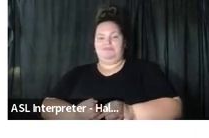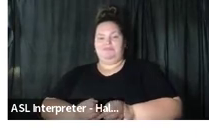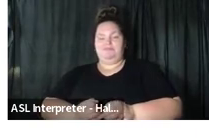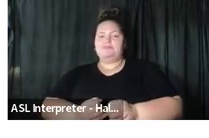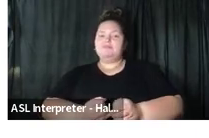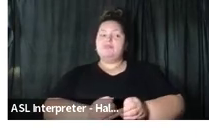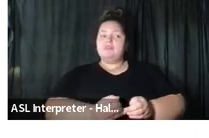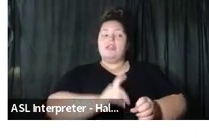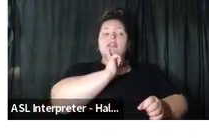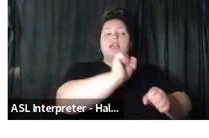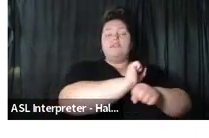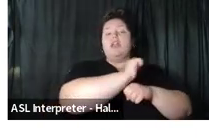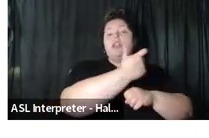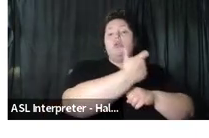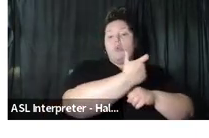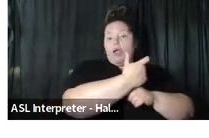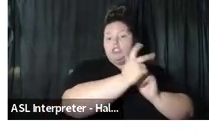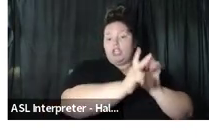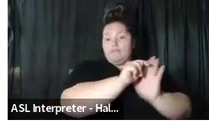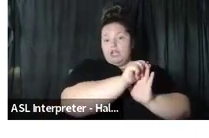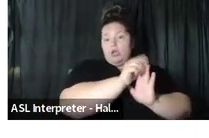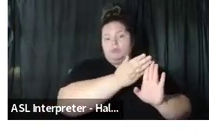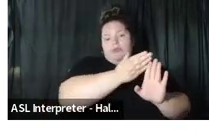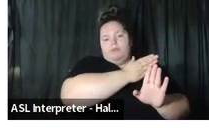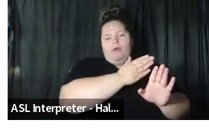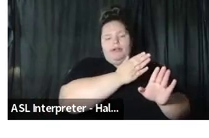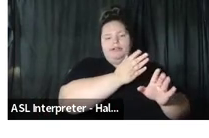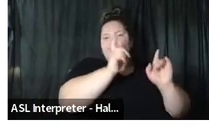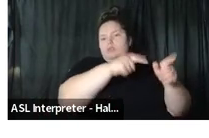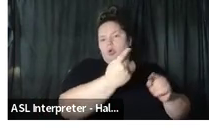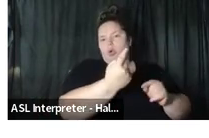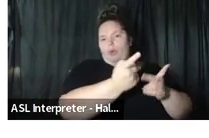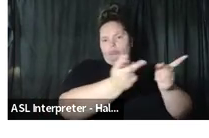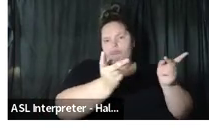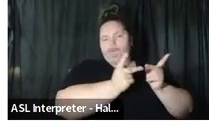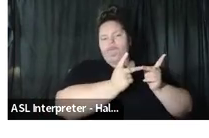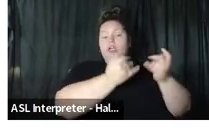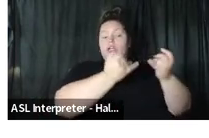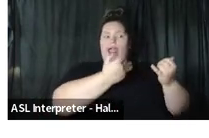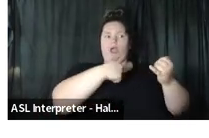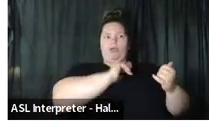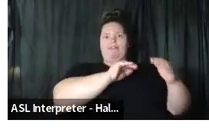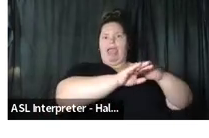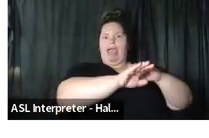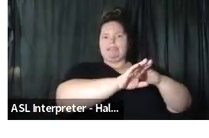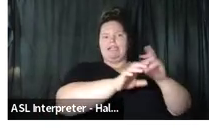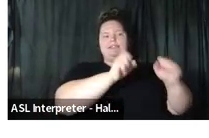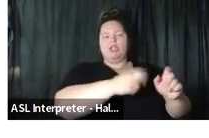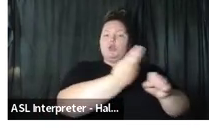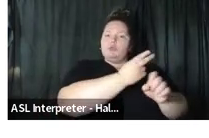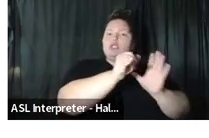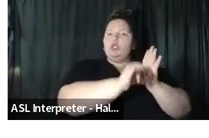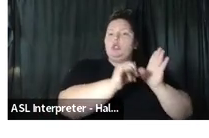Definitely the watching videos prior to going somewhere. Like nowadays we do have the access to be able to get on YouTube. And so